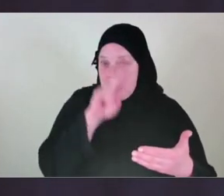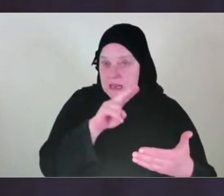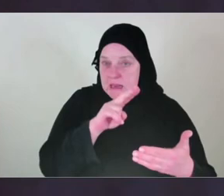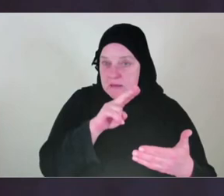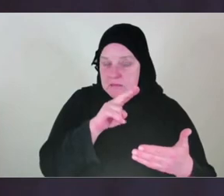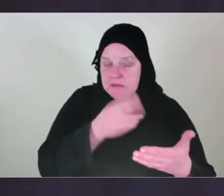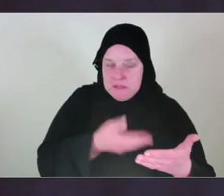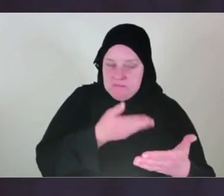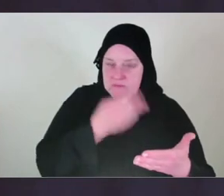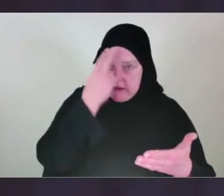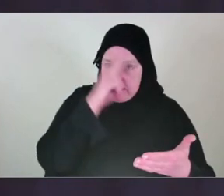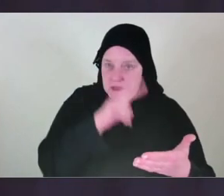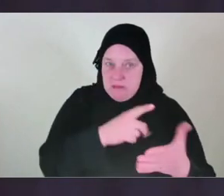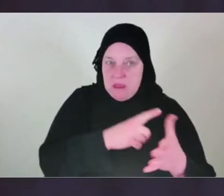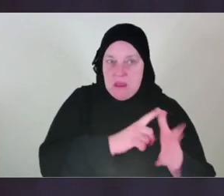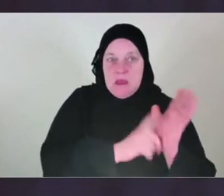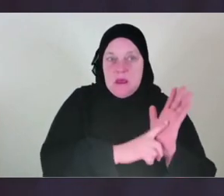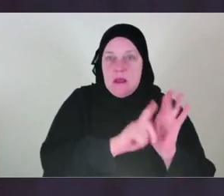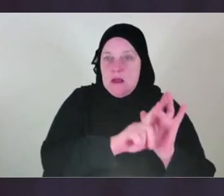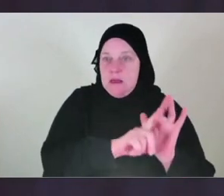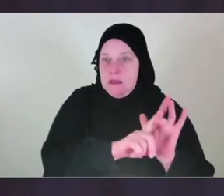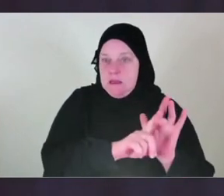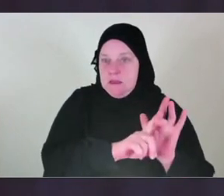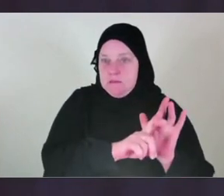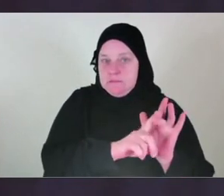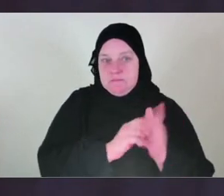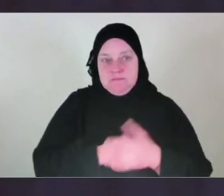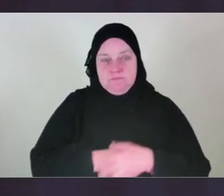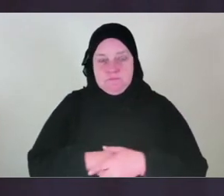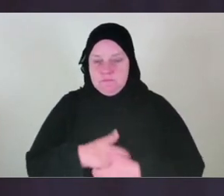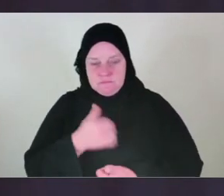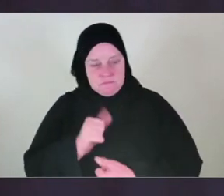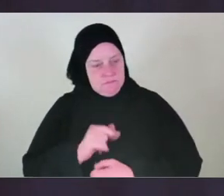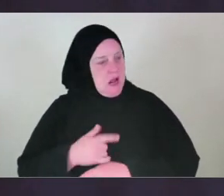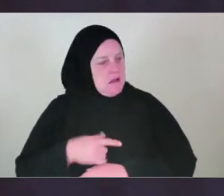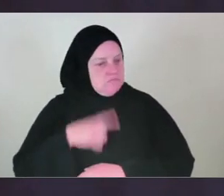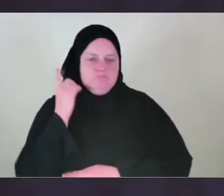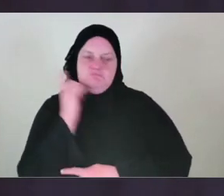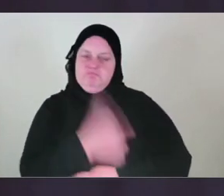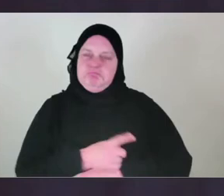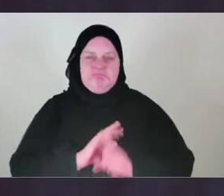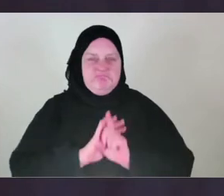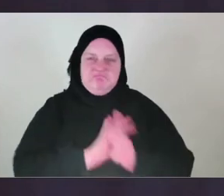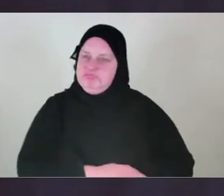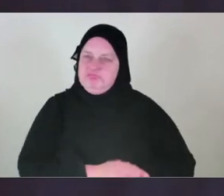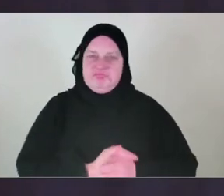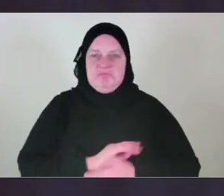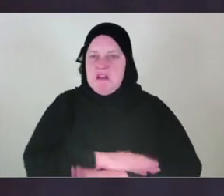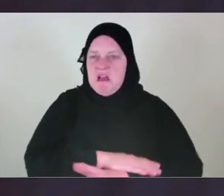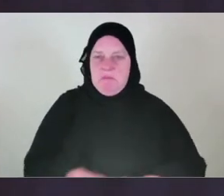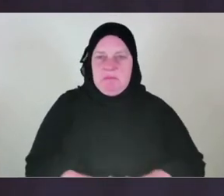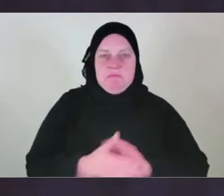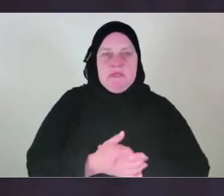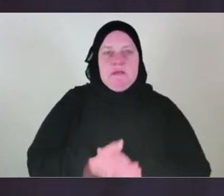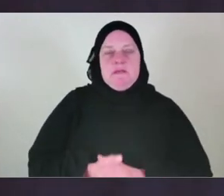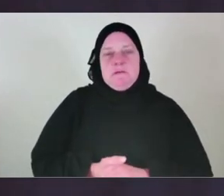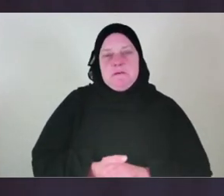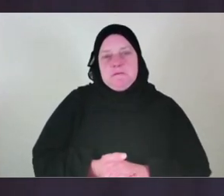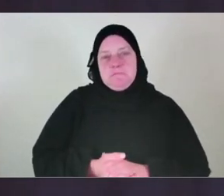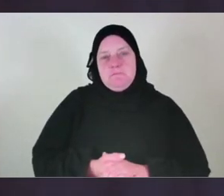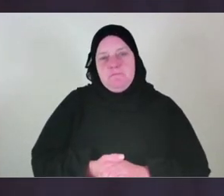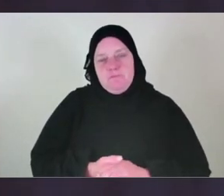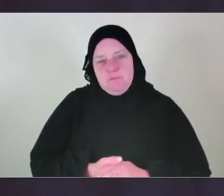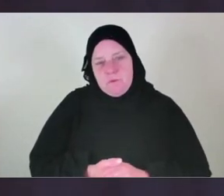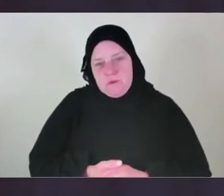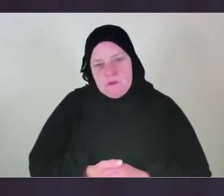tashayyuh. That you are rafidi. Being a rafidi today is not, it's not, even in Saudi Arabia, it's